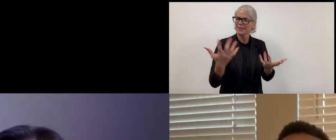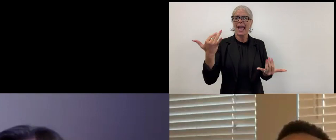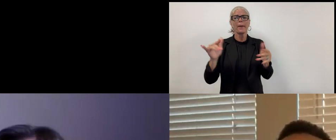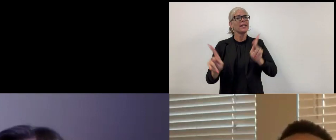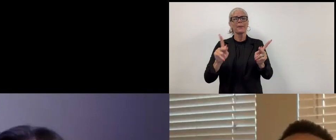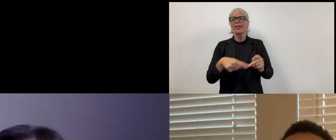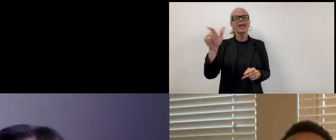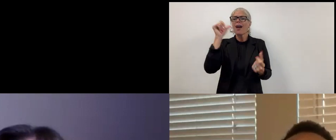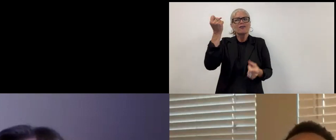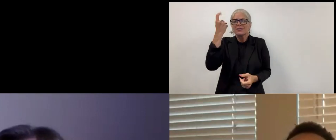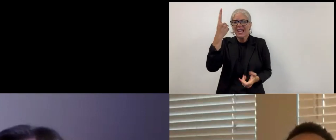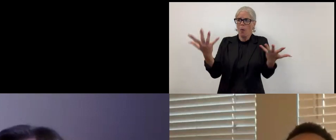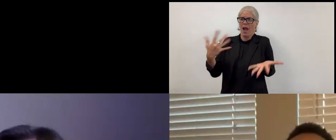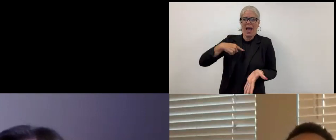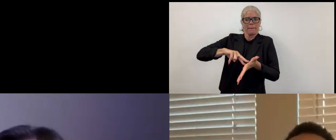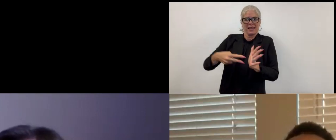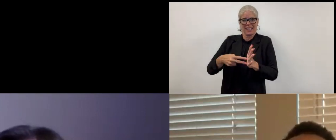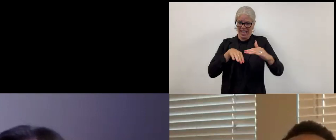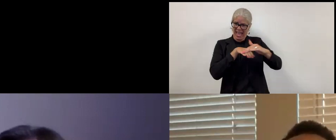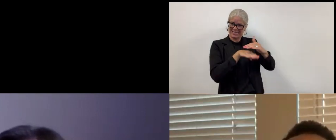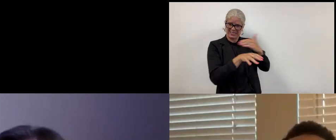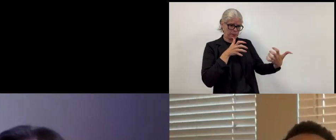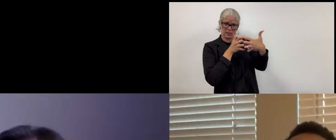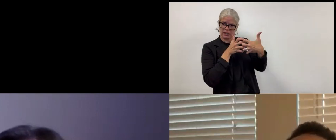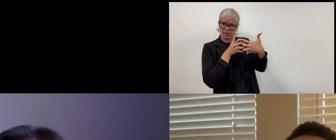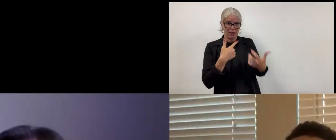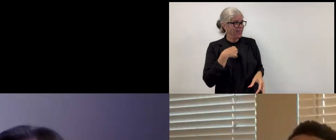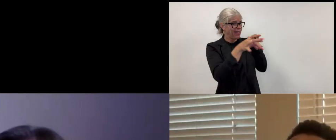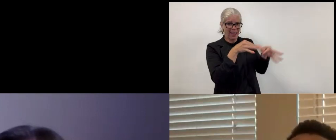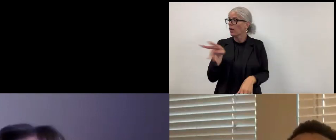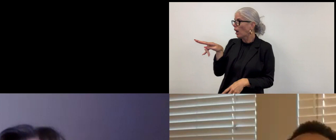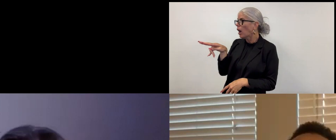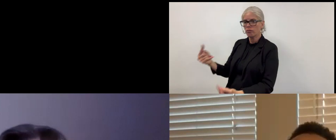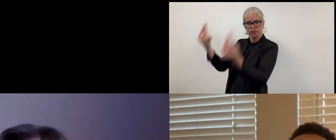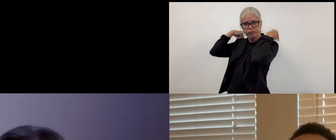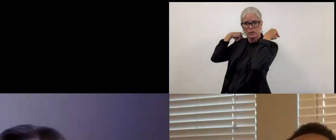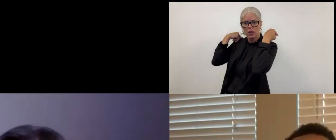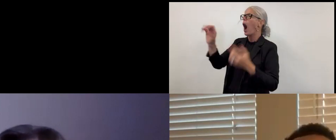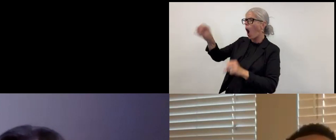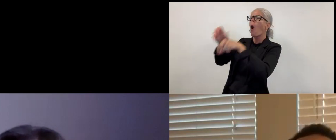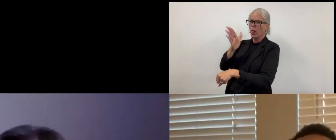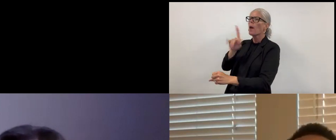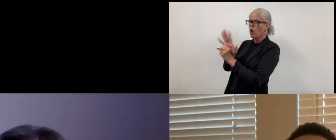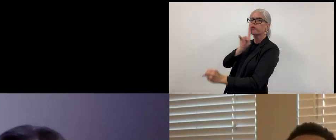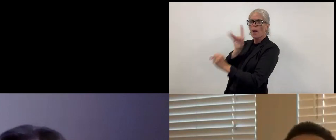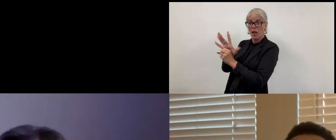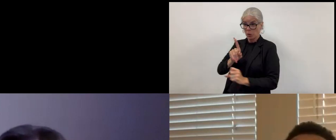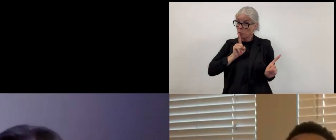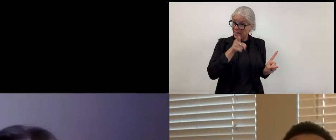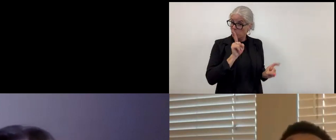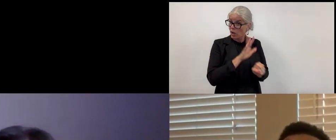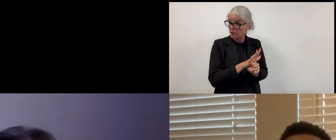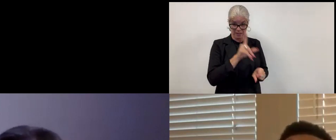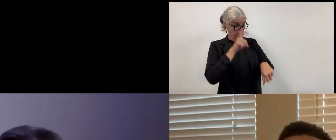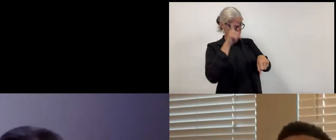over the years, whether it's people not necessarily understanding what I mean by accessible, even after I explain it, or